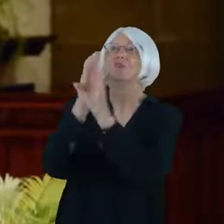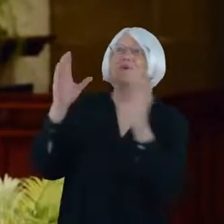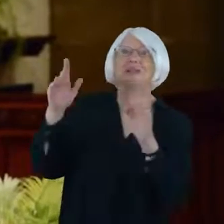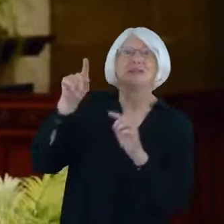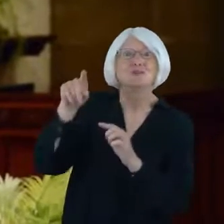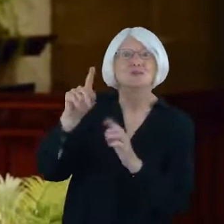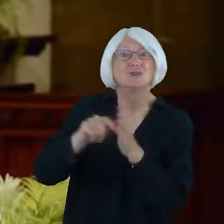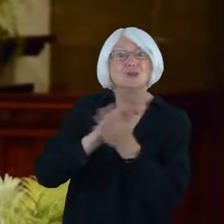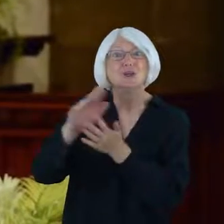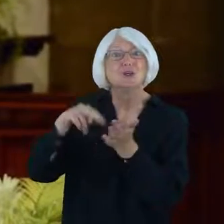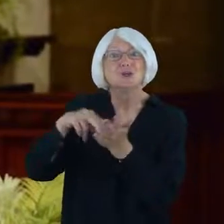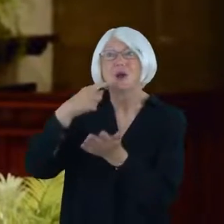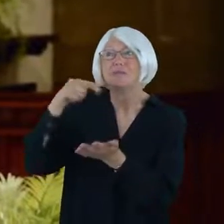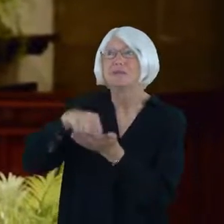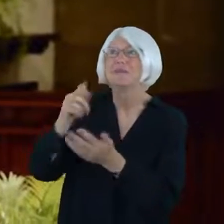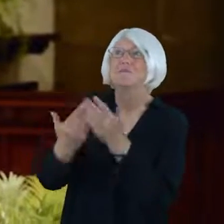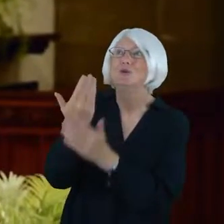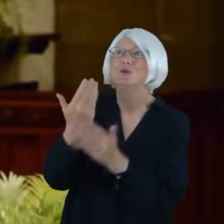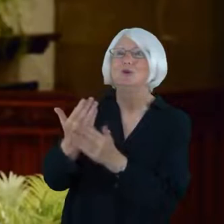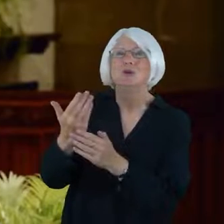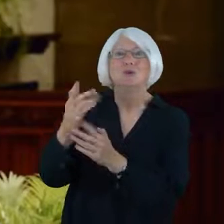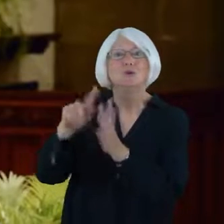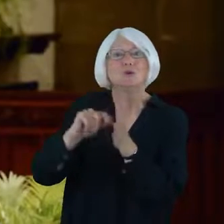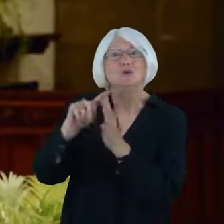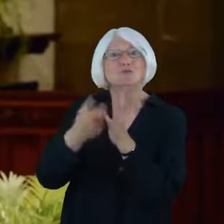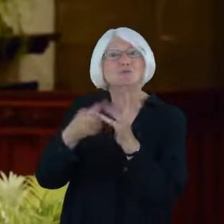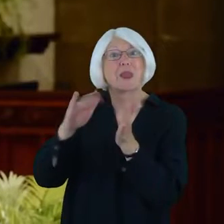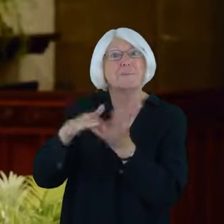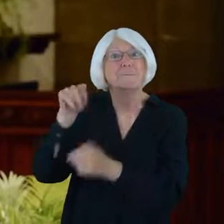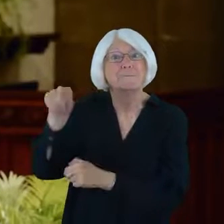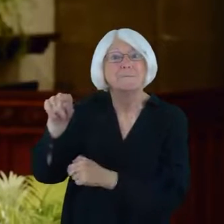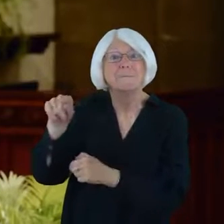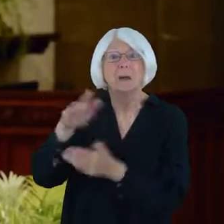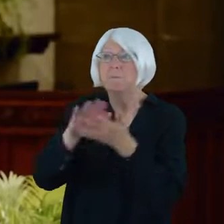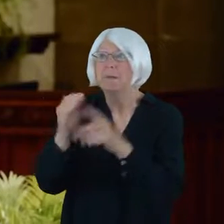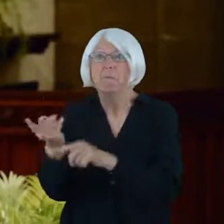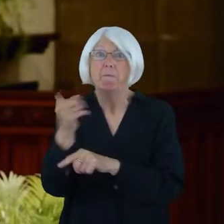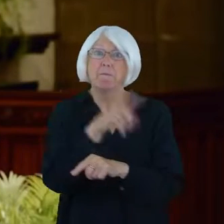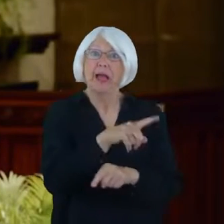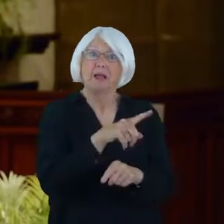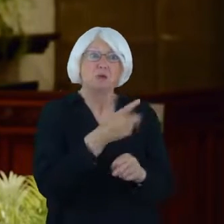new Jerusalem. This final vision is not a return to the Garden of Eden.